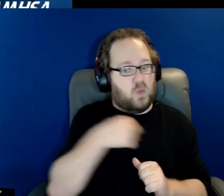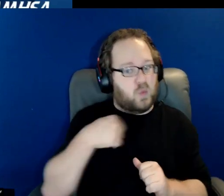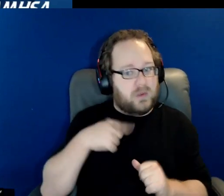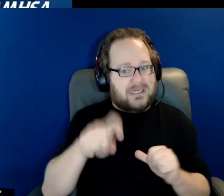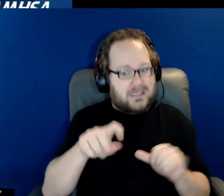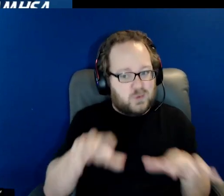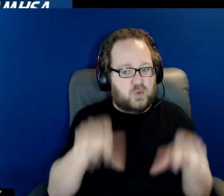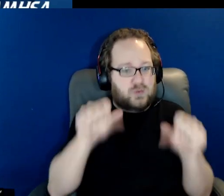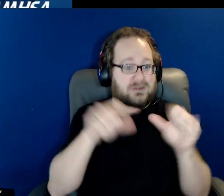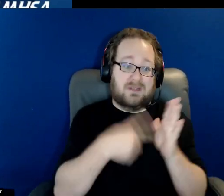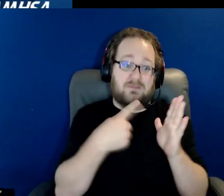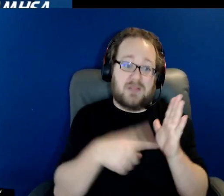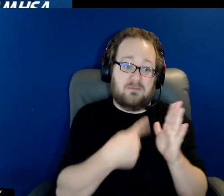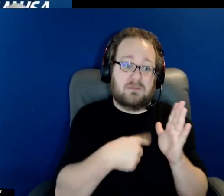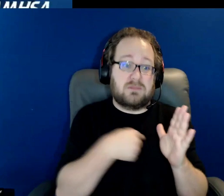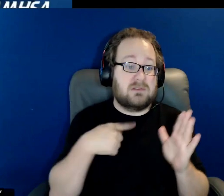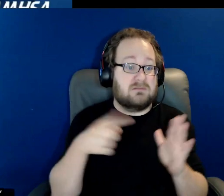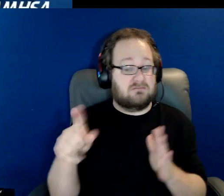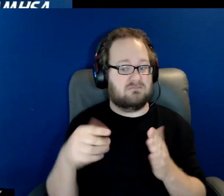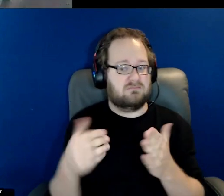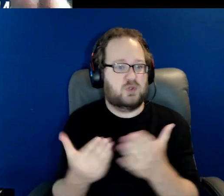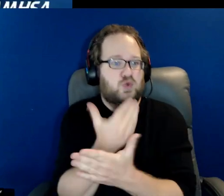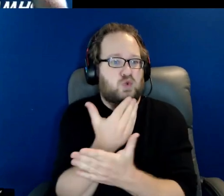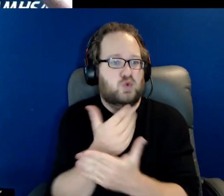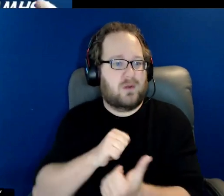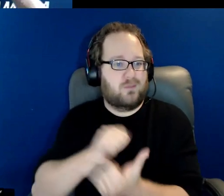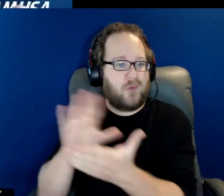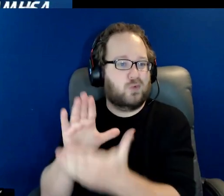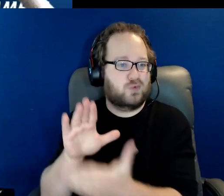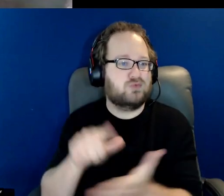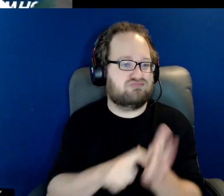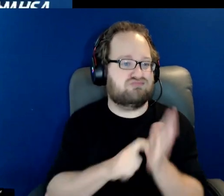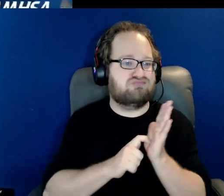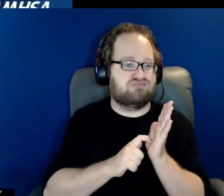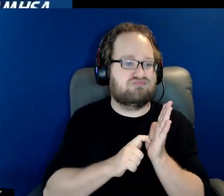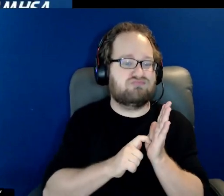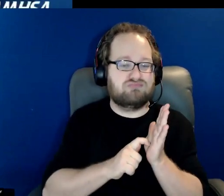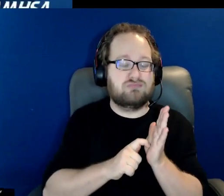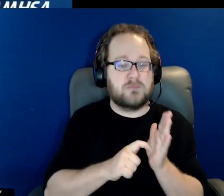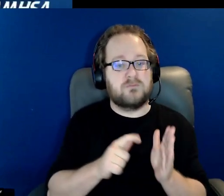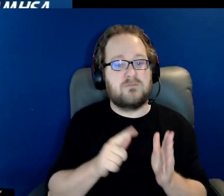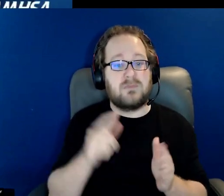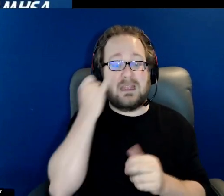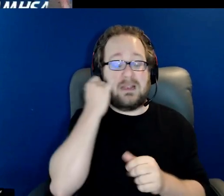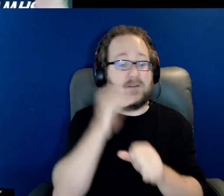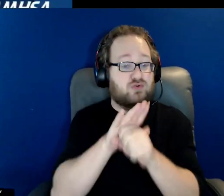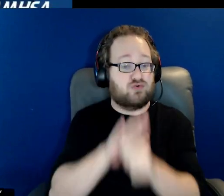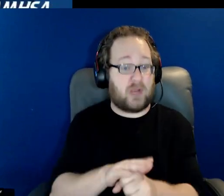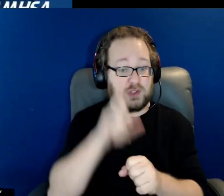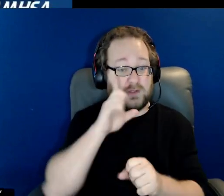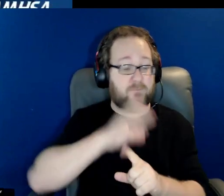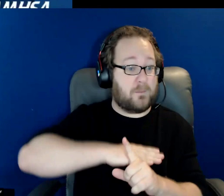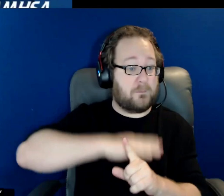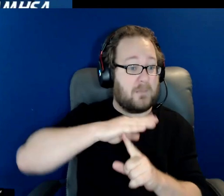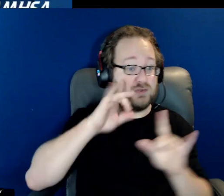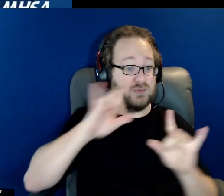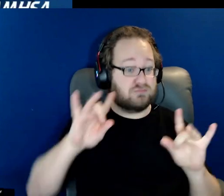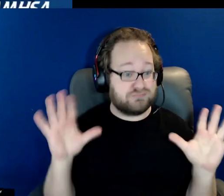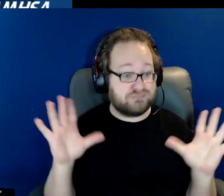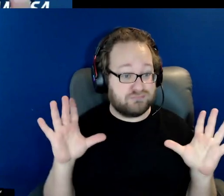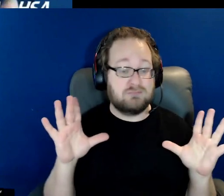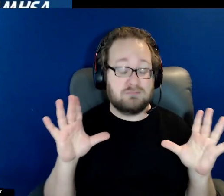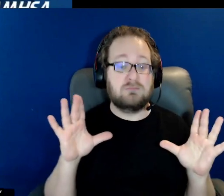understand this requires a novel approach. The stressors that happen in a massive disaster often push